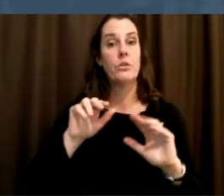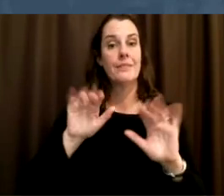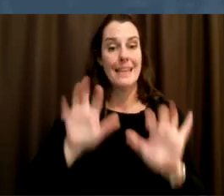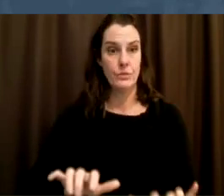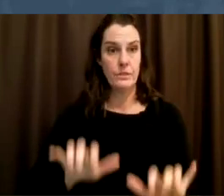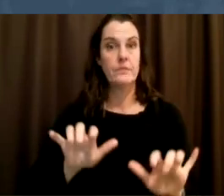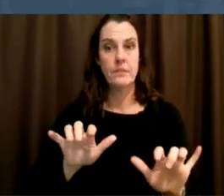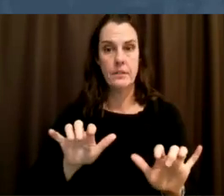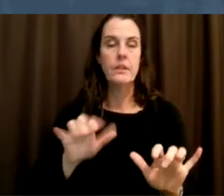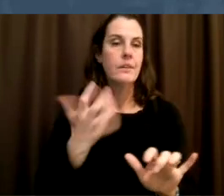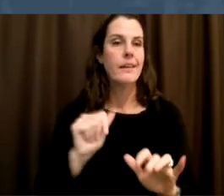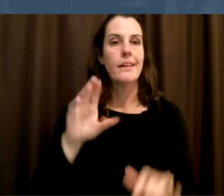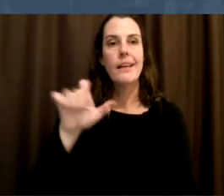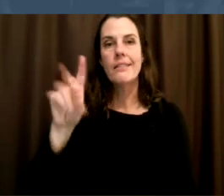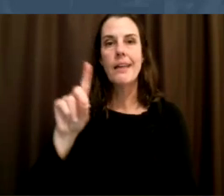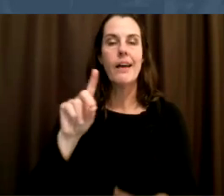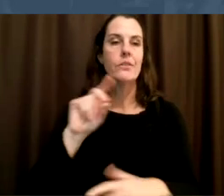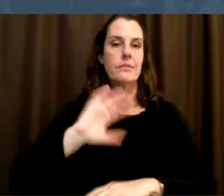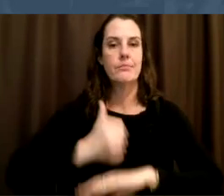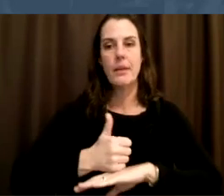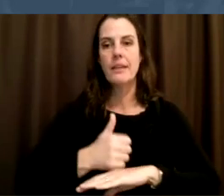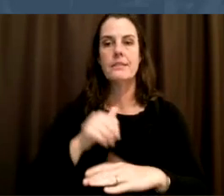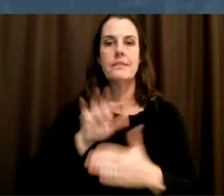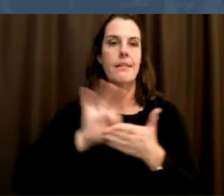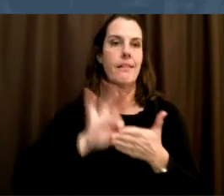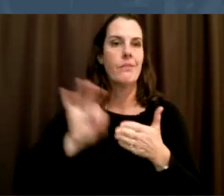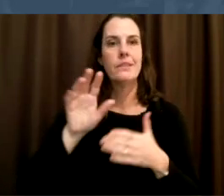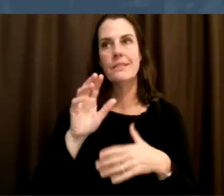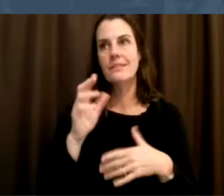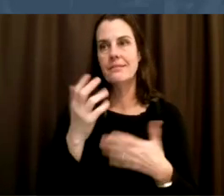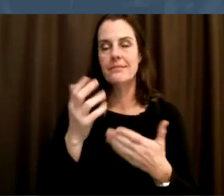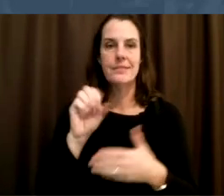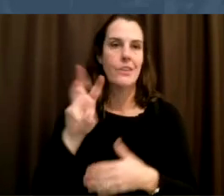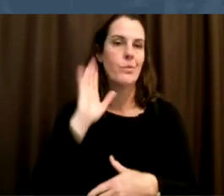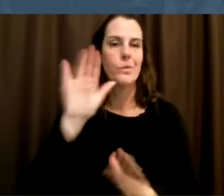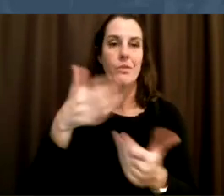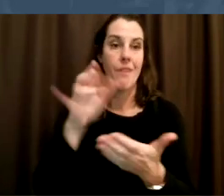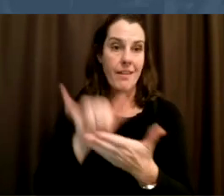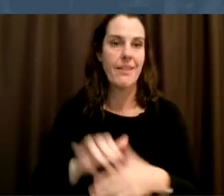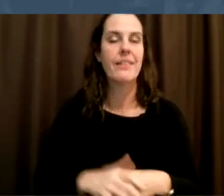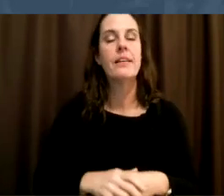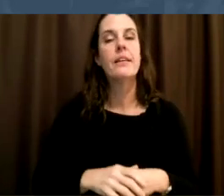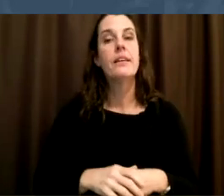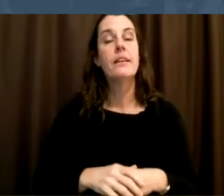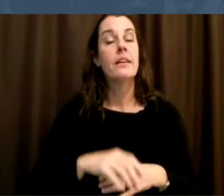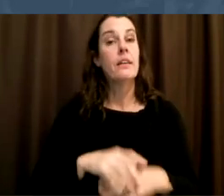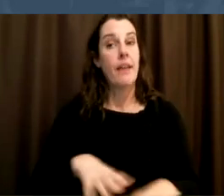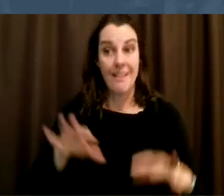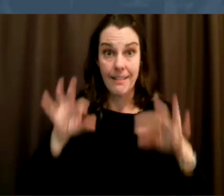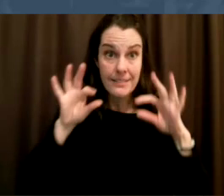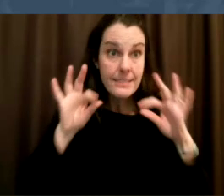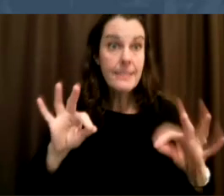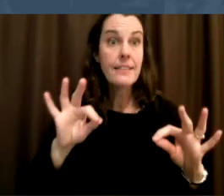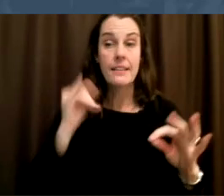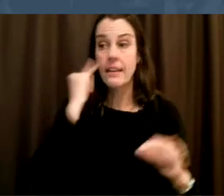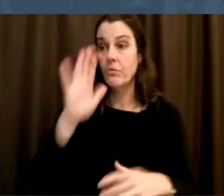cloud-based accounting software these days will provide this. And ideally, your